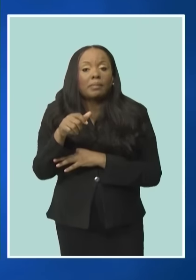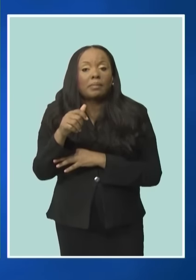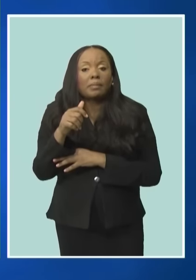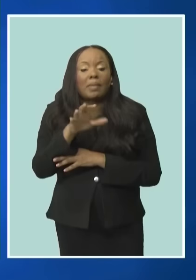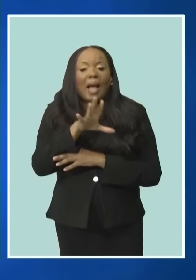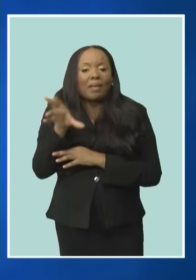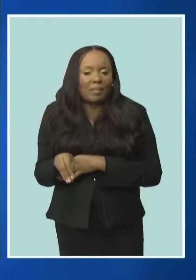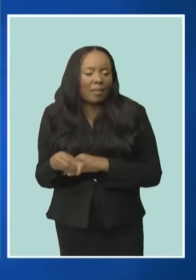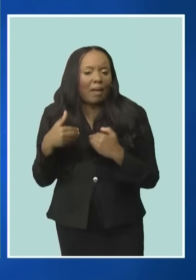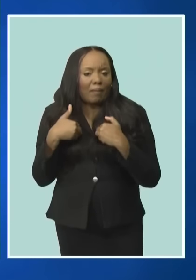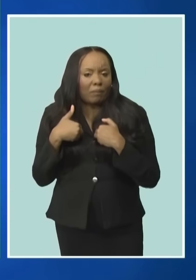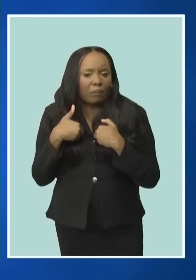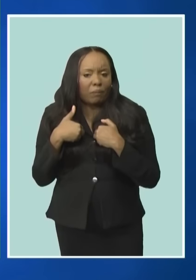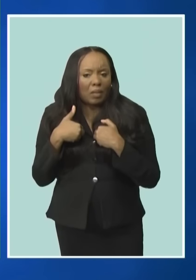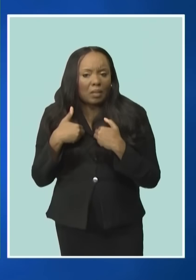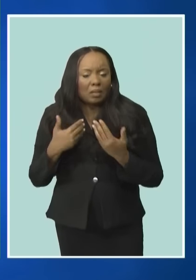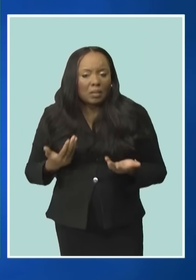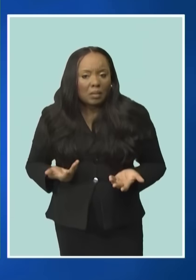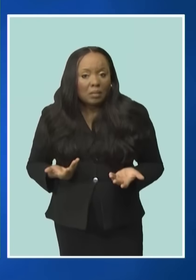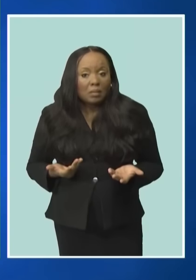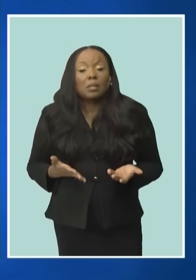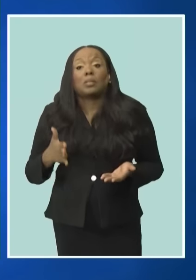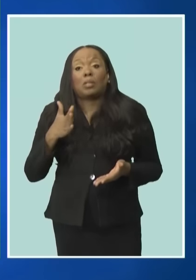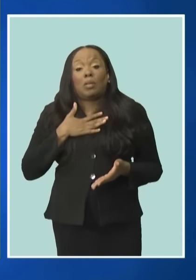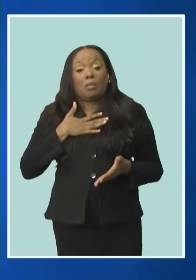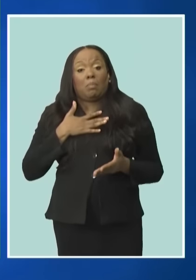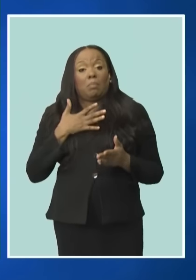consider it, in my view,